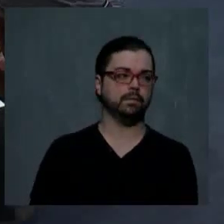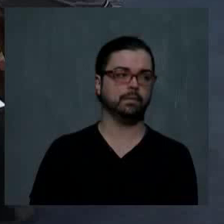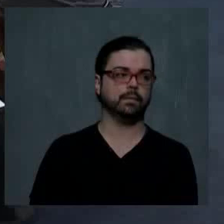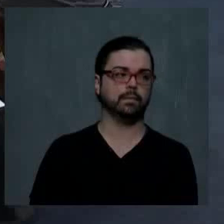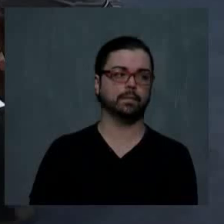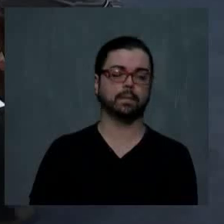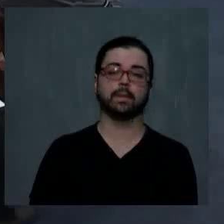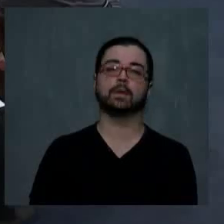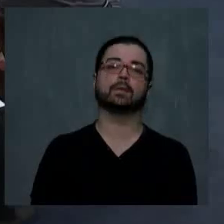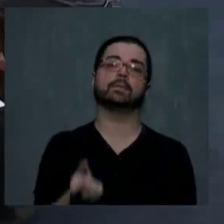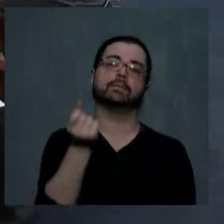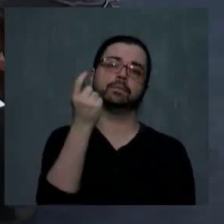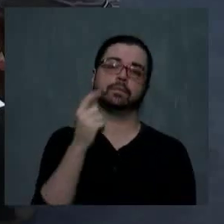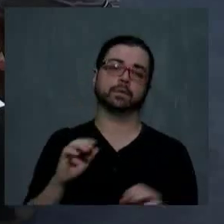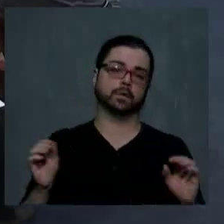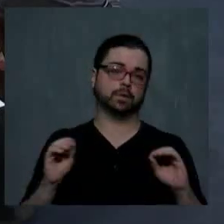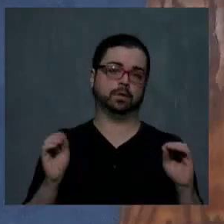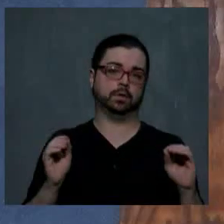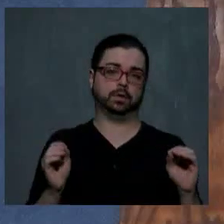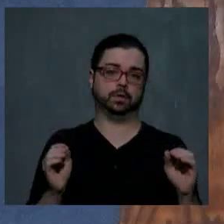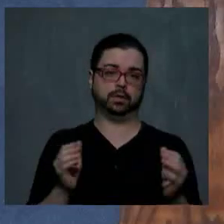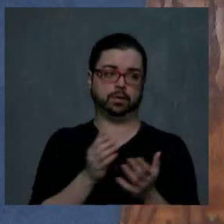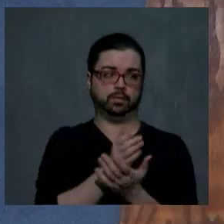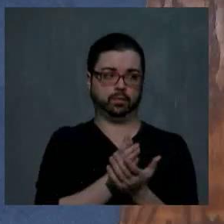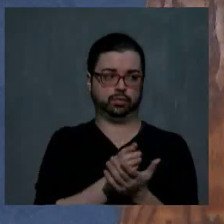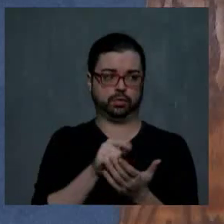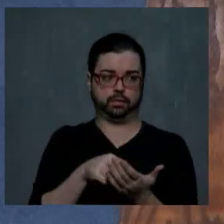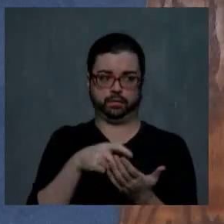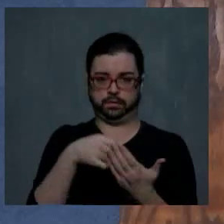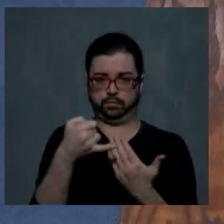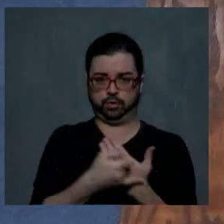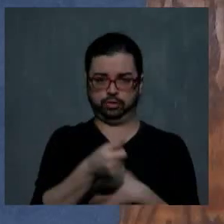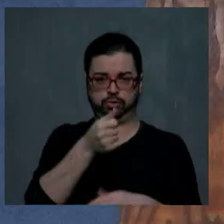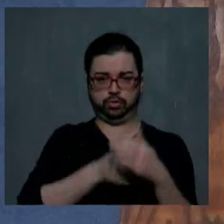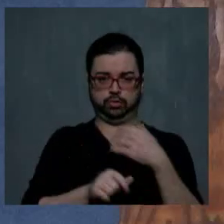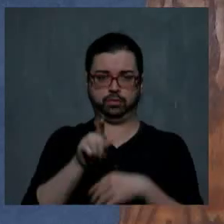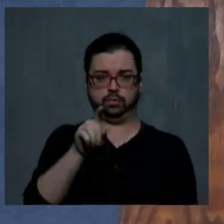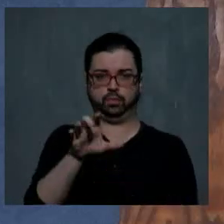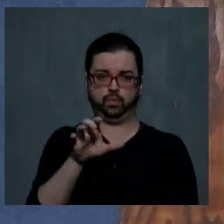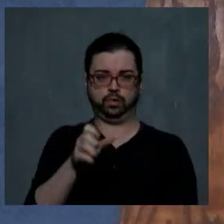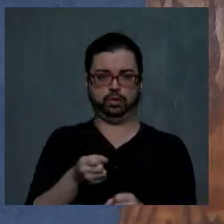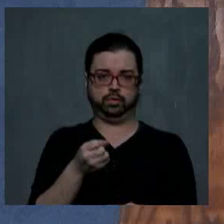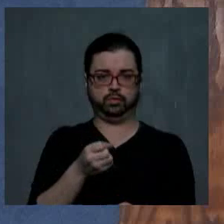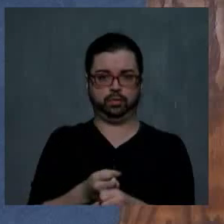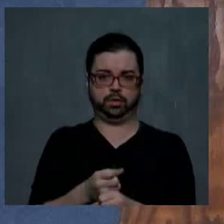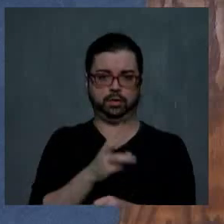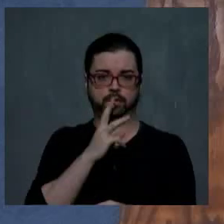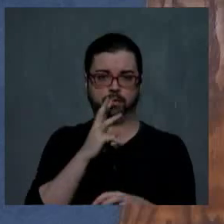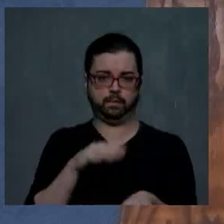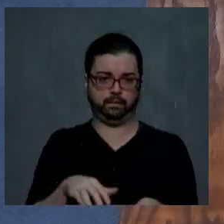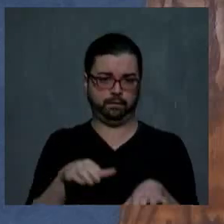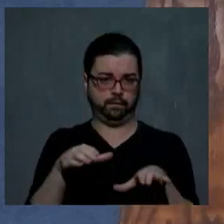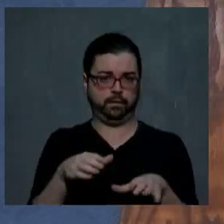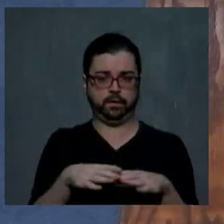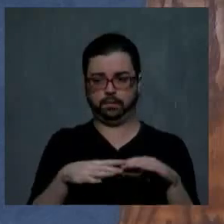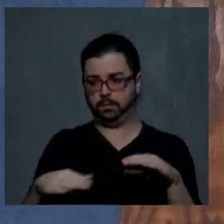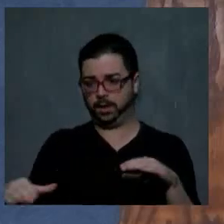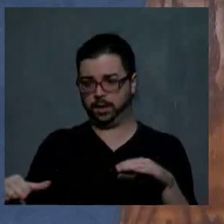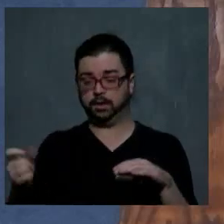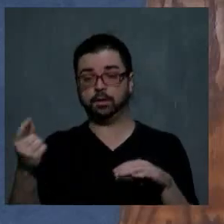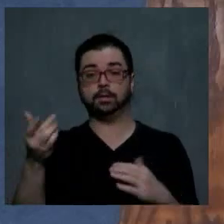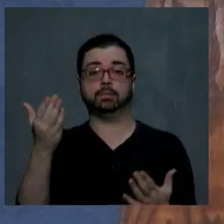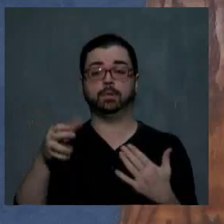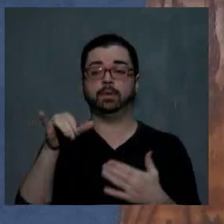No portion of this project is in the 100-year floodplain. I don't know where that came. That portions of this development may be, but no portion of this project